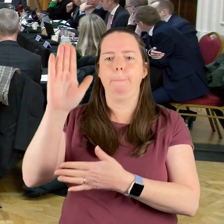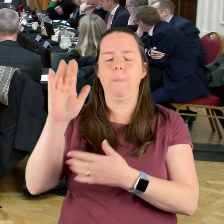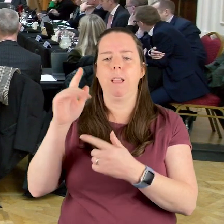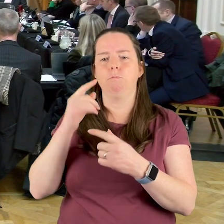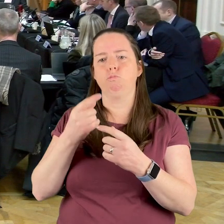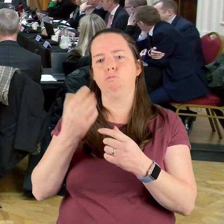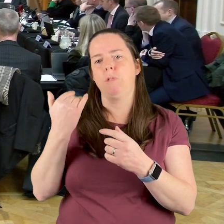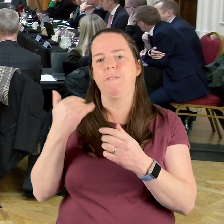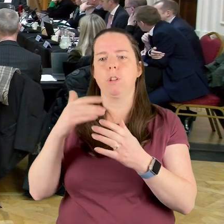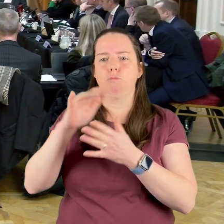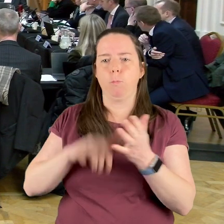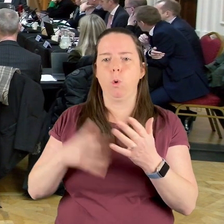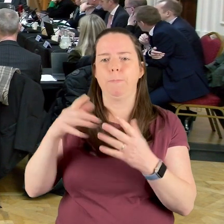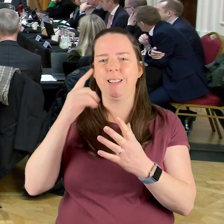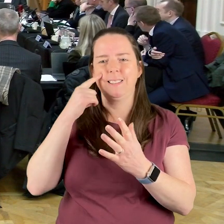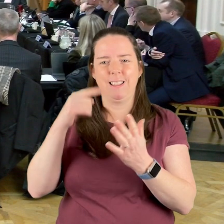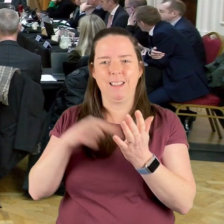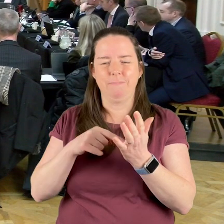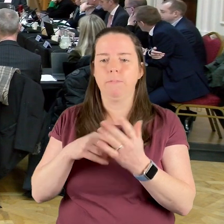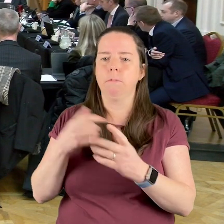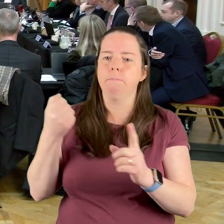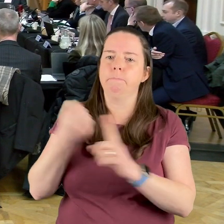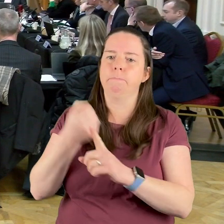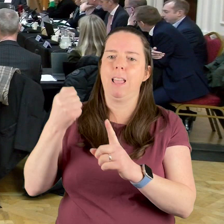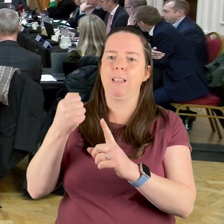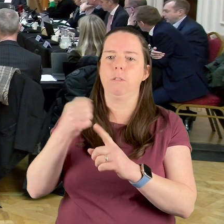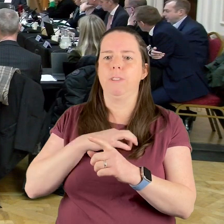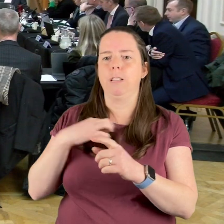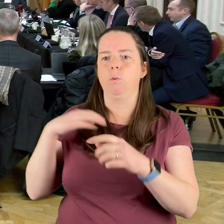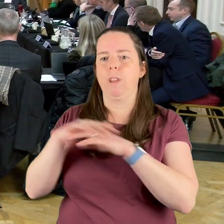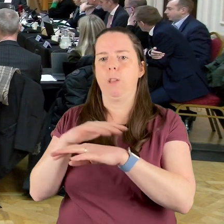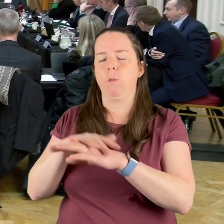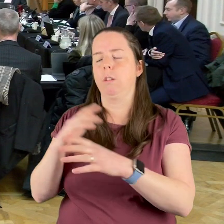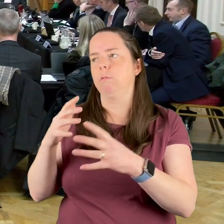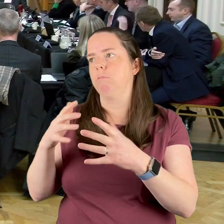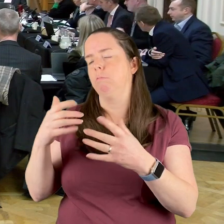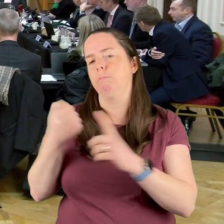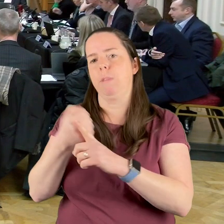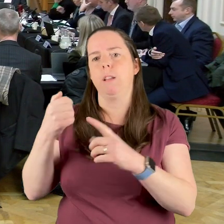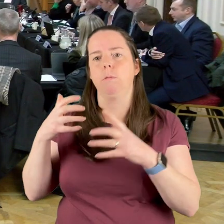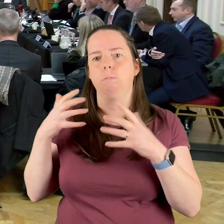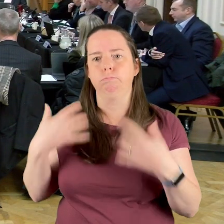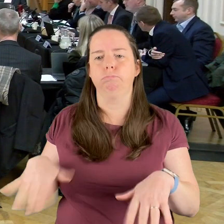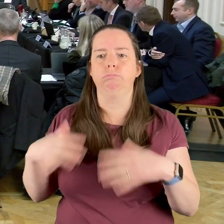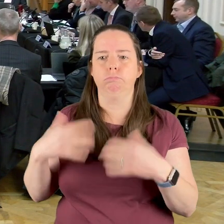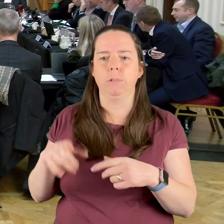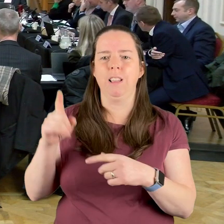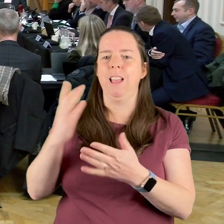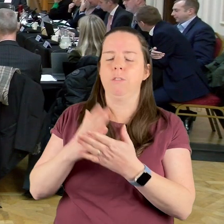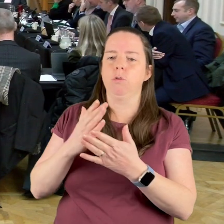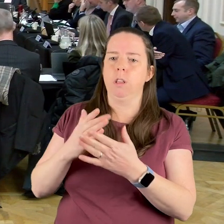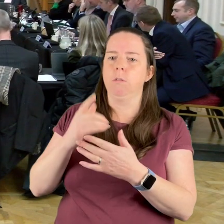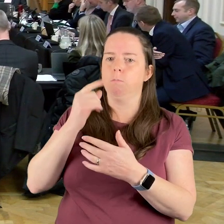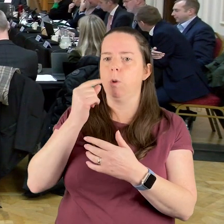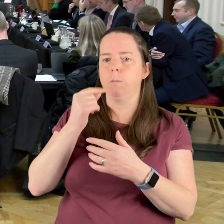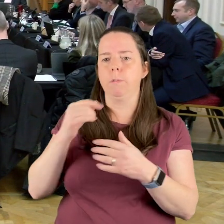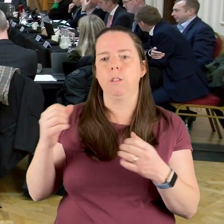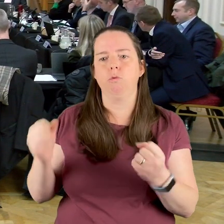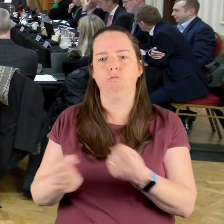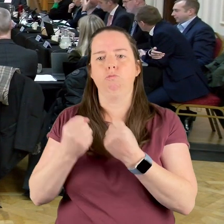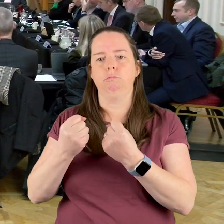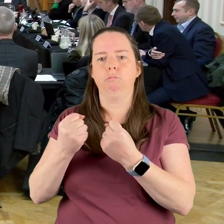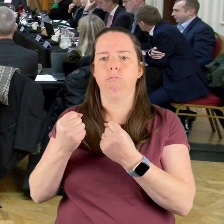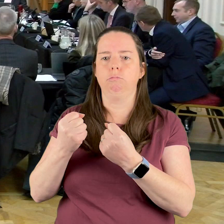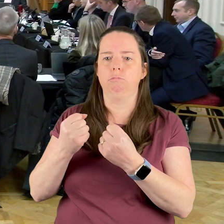last 5 years, I think it's really accelerated. And in some of the previous reports that I've seen, certainly the impact of the clinical networks has been